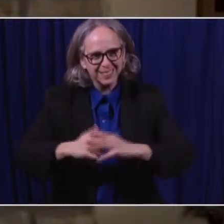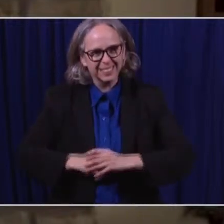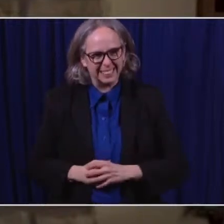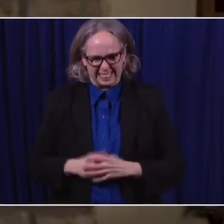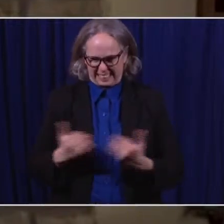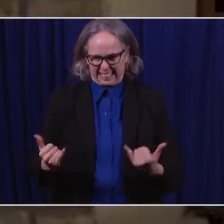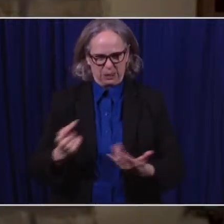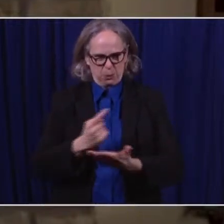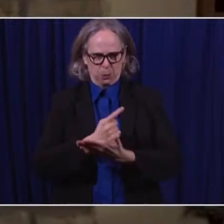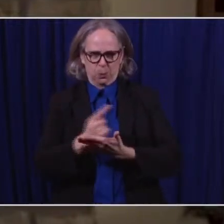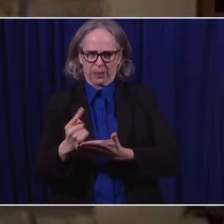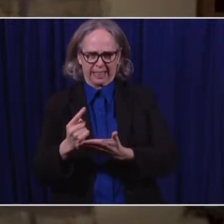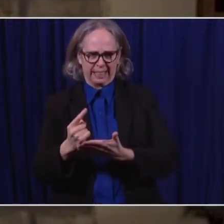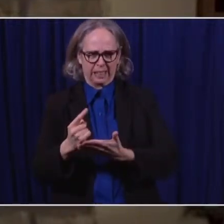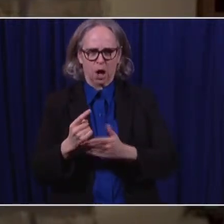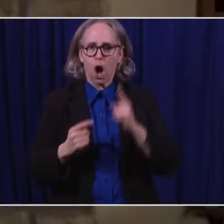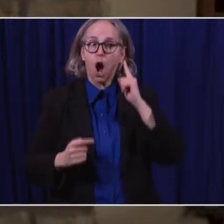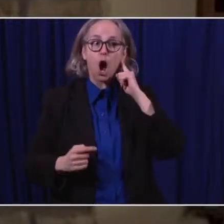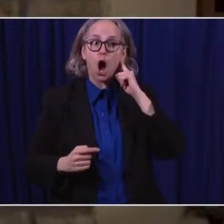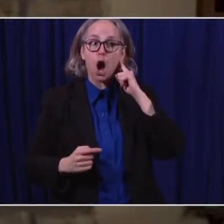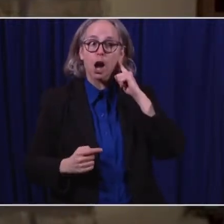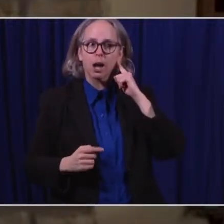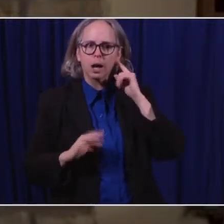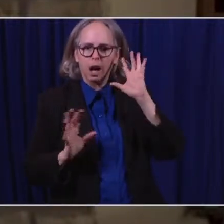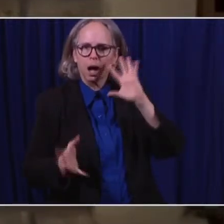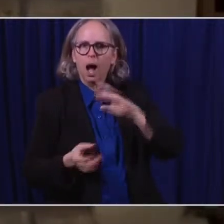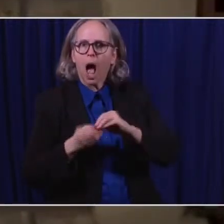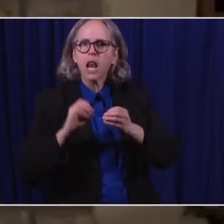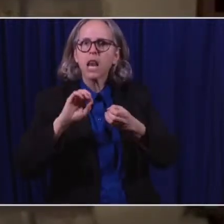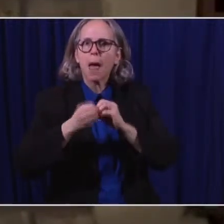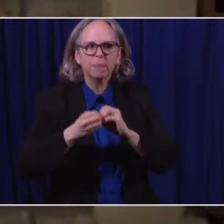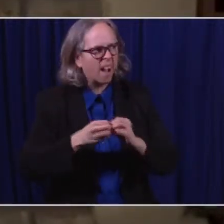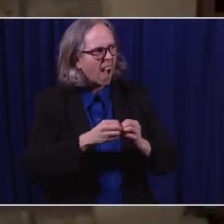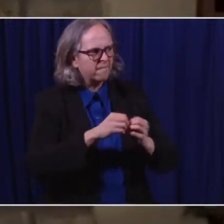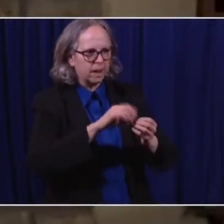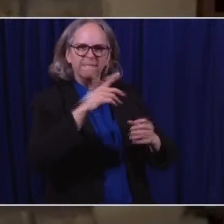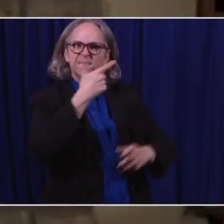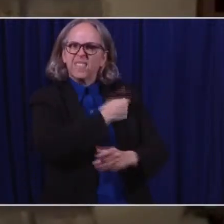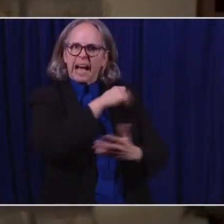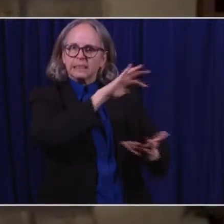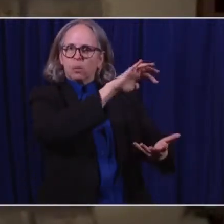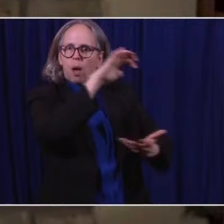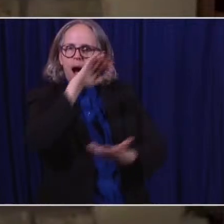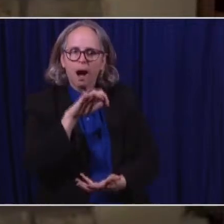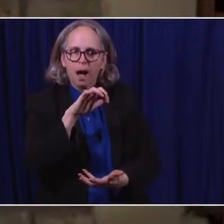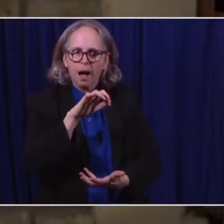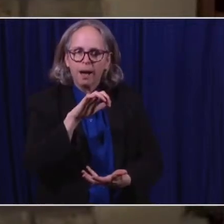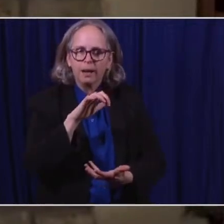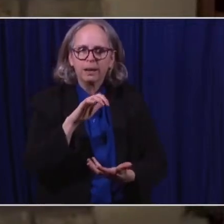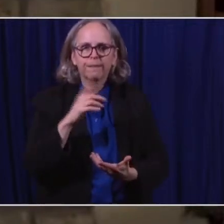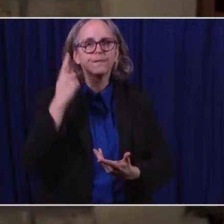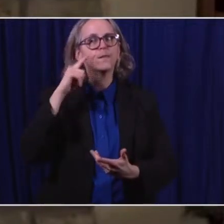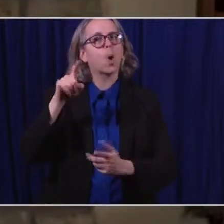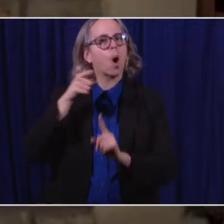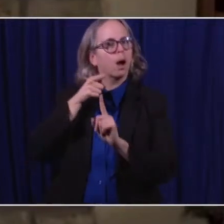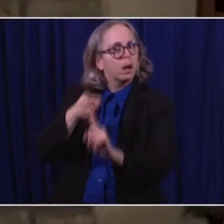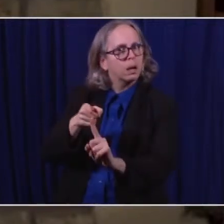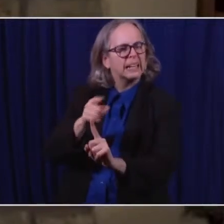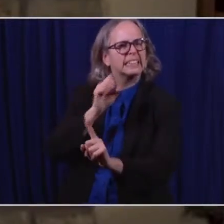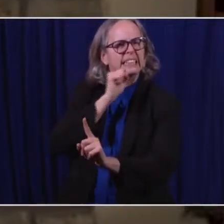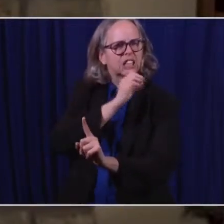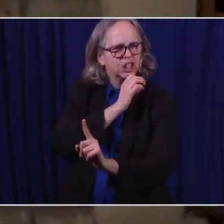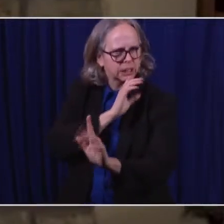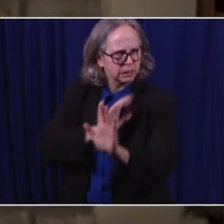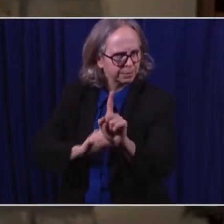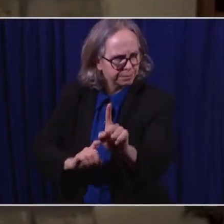be available to our older Ohioans. And if you recall, we've talked